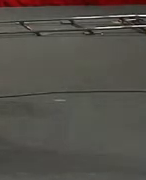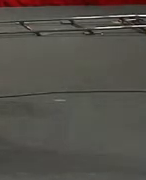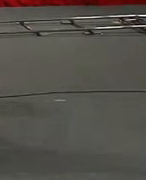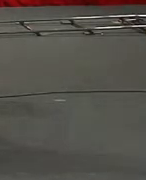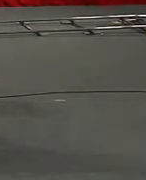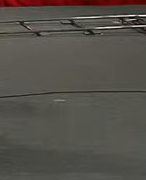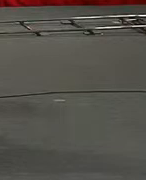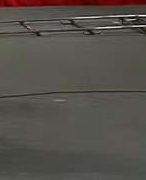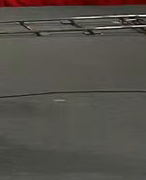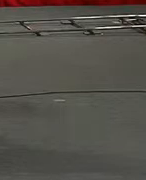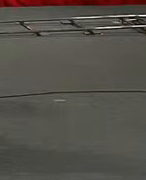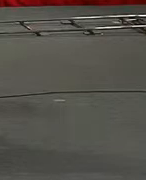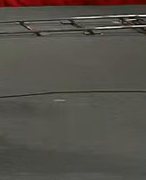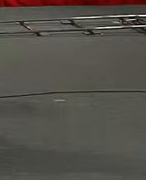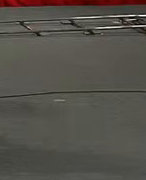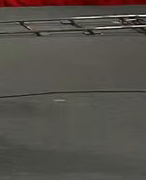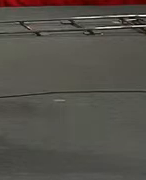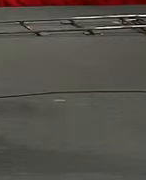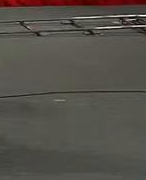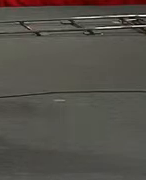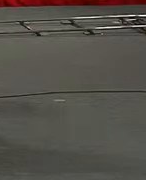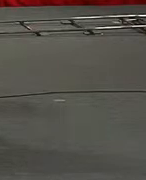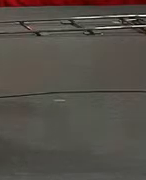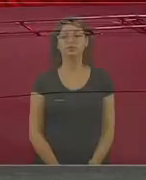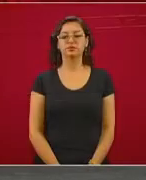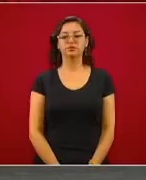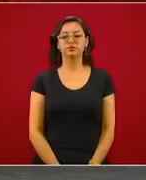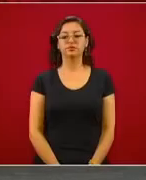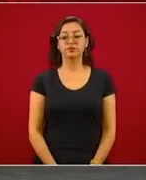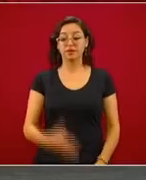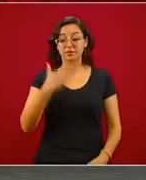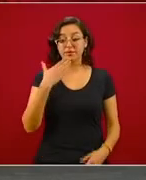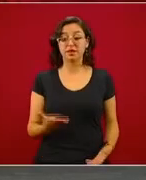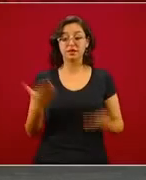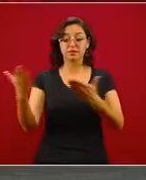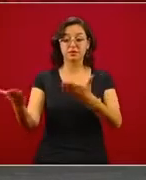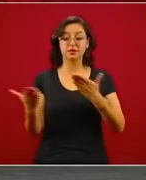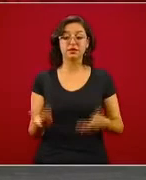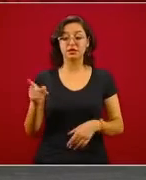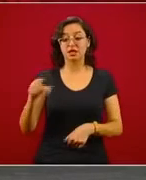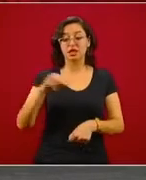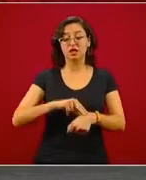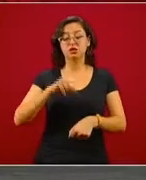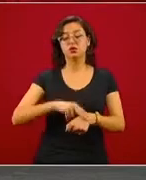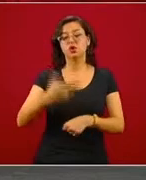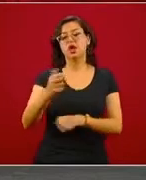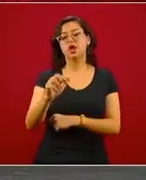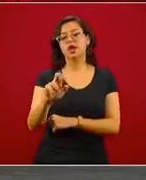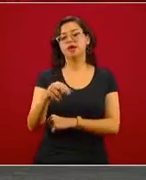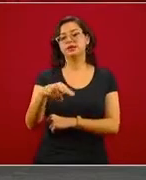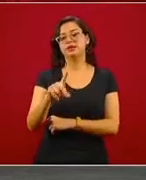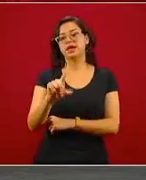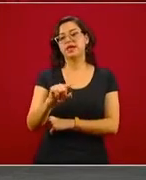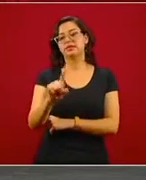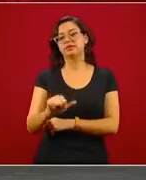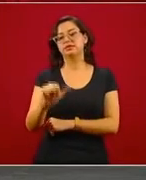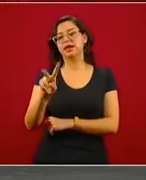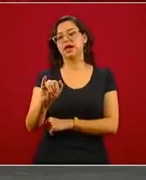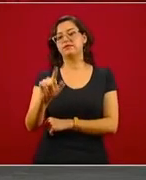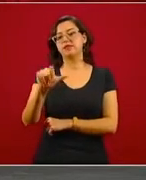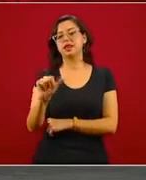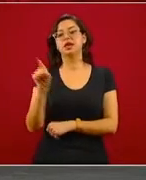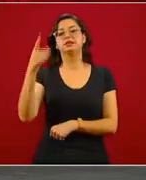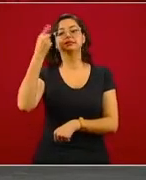give a welcome. Welcome, Dr. Mauricio Hernandez Avila. He is